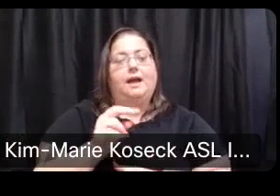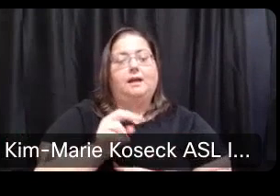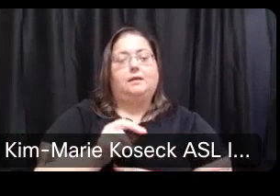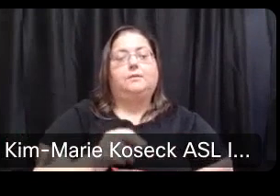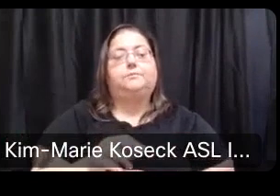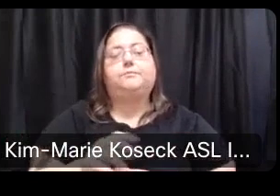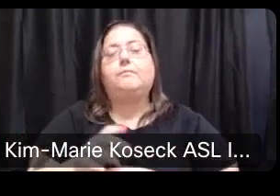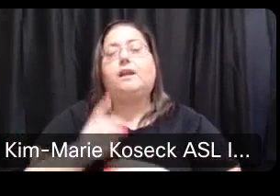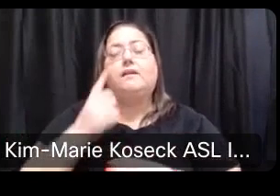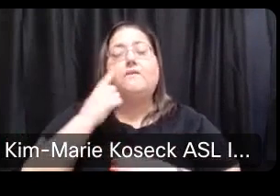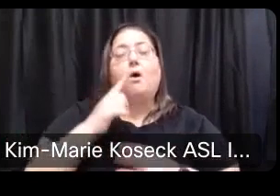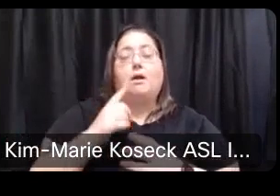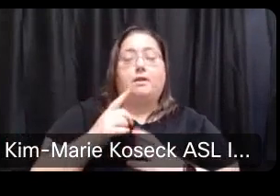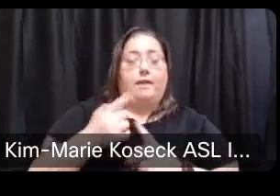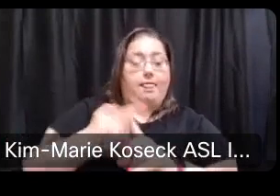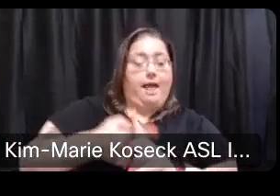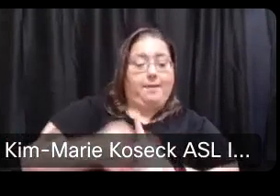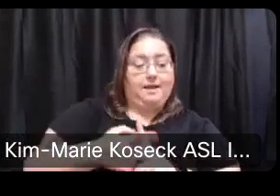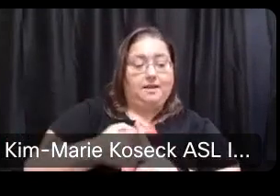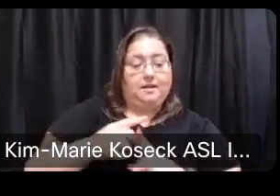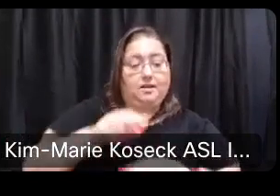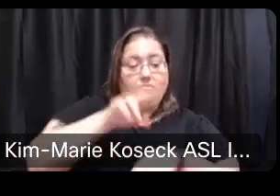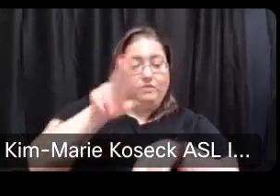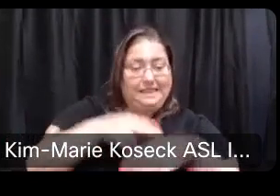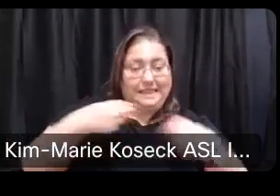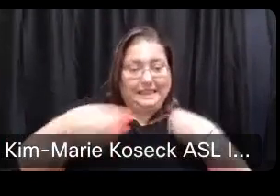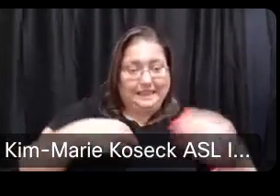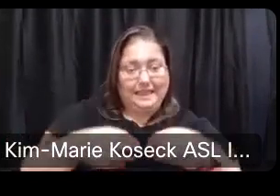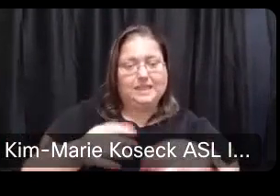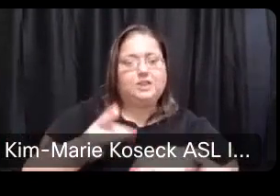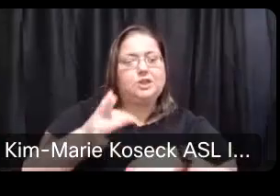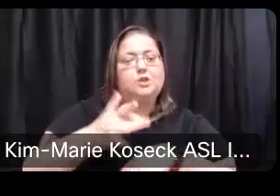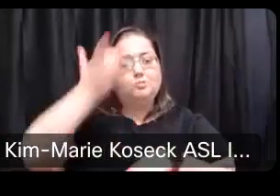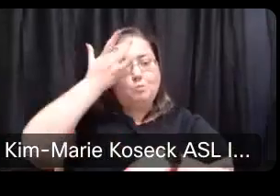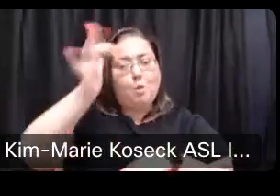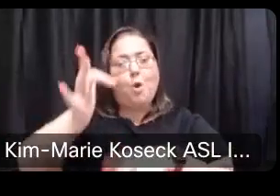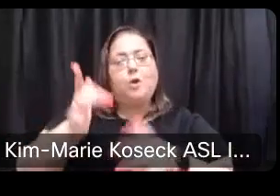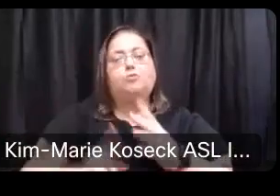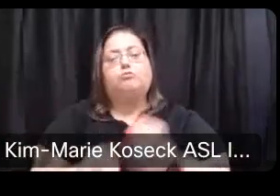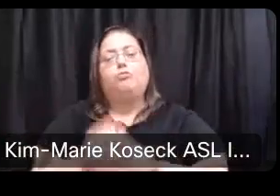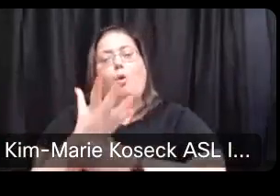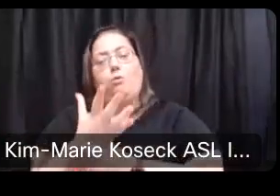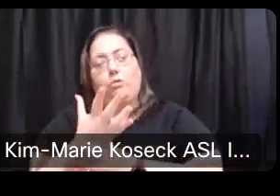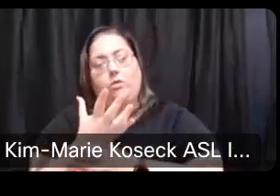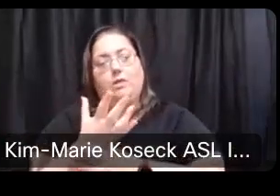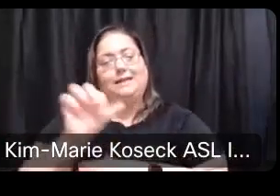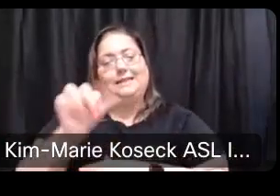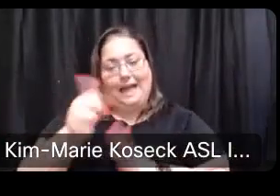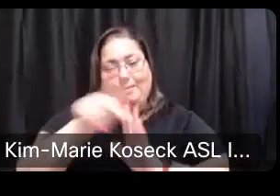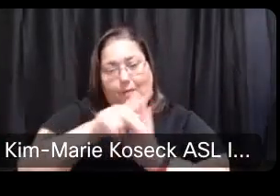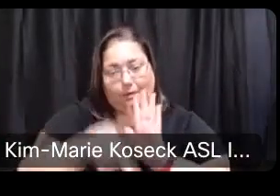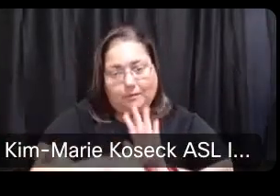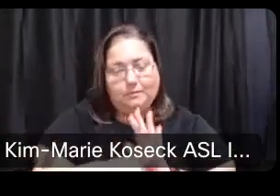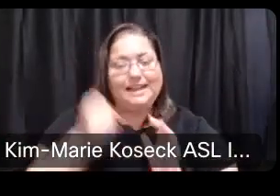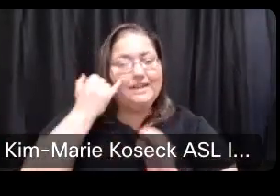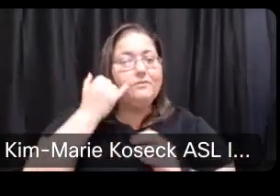climate resiliency as one of our 10 smart growth principles. So this also helps us, if we can plan on the county level,